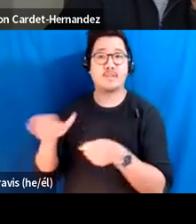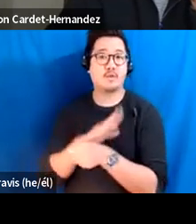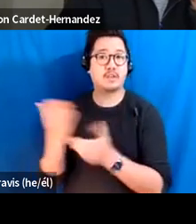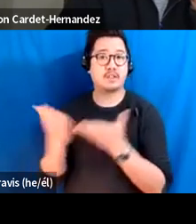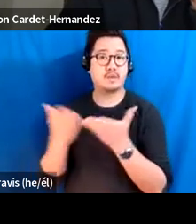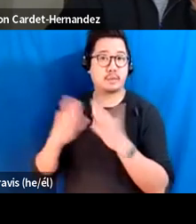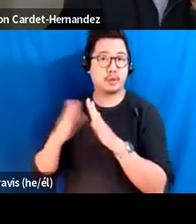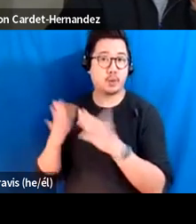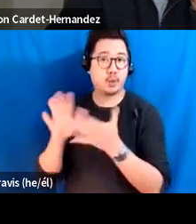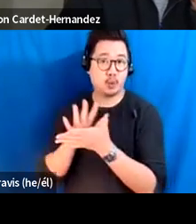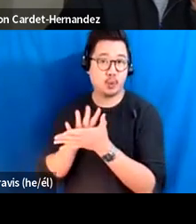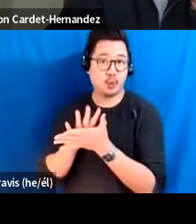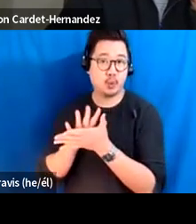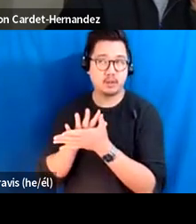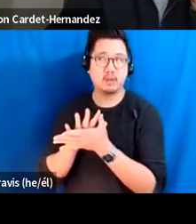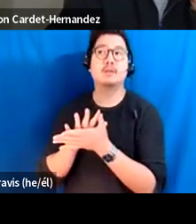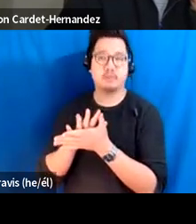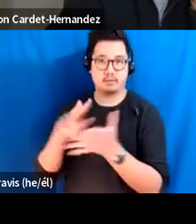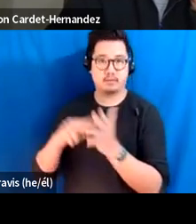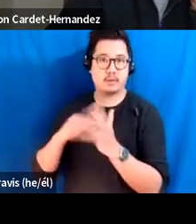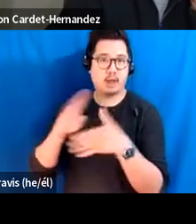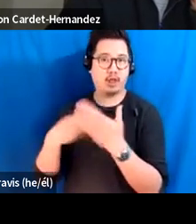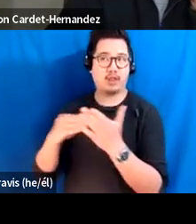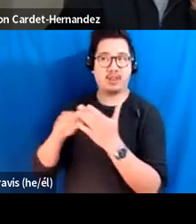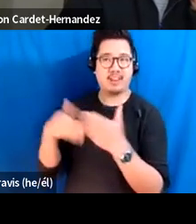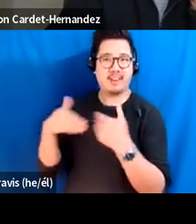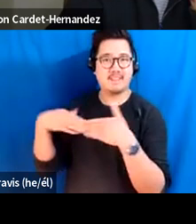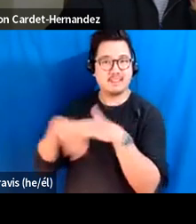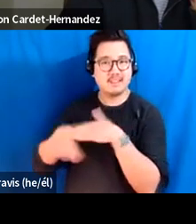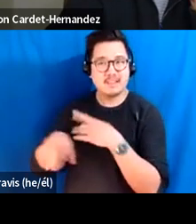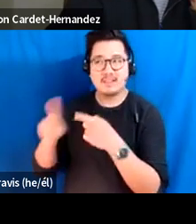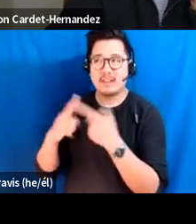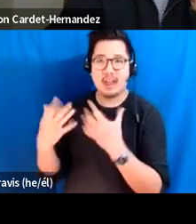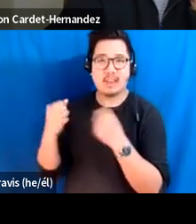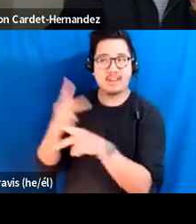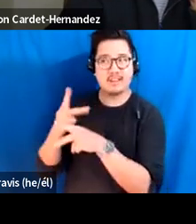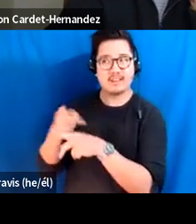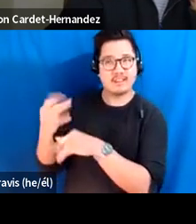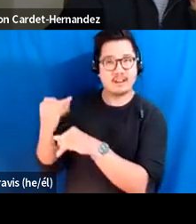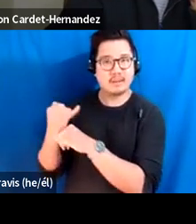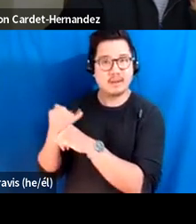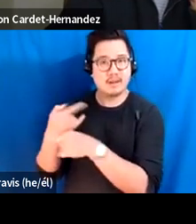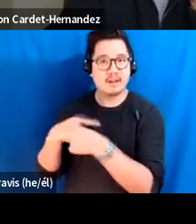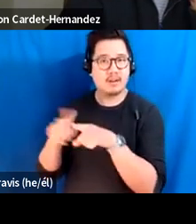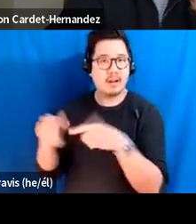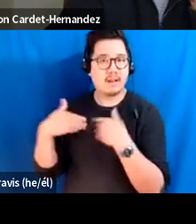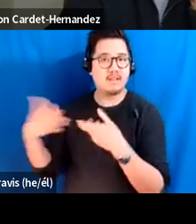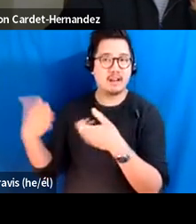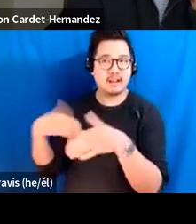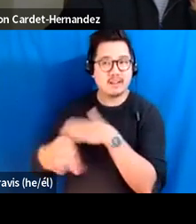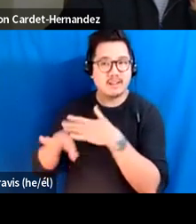school so all students have access to health care on campus they have access to free